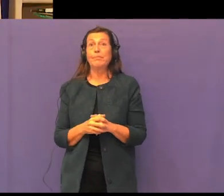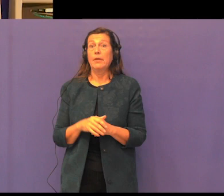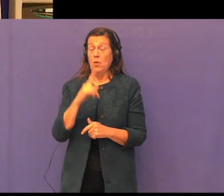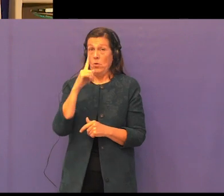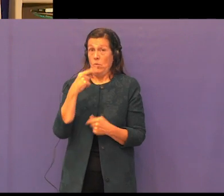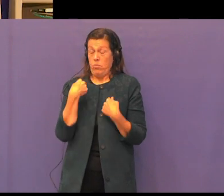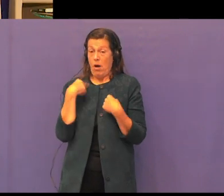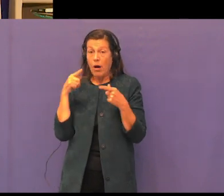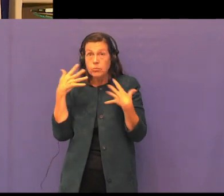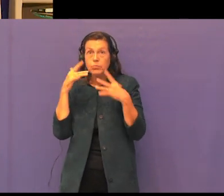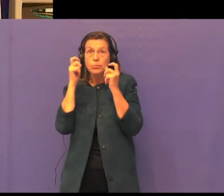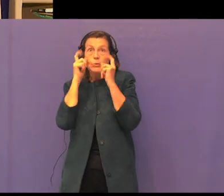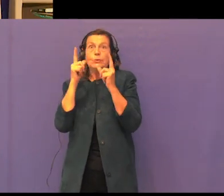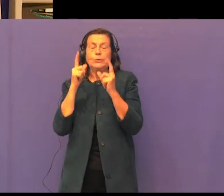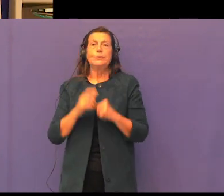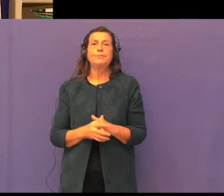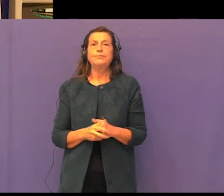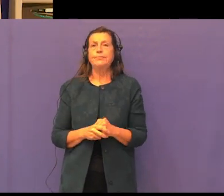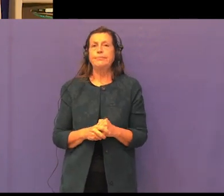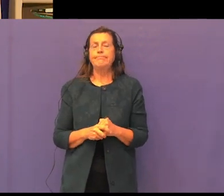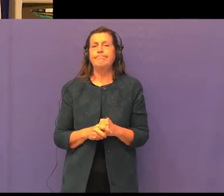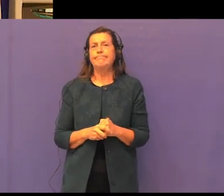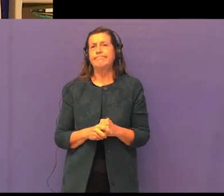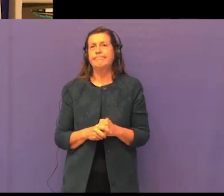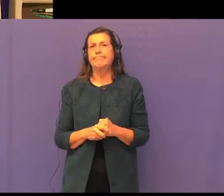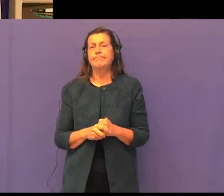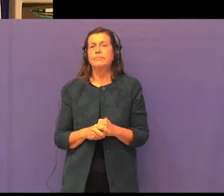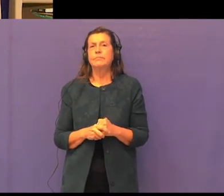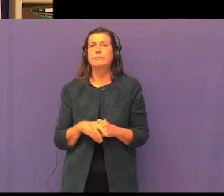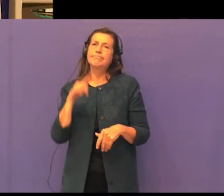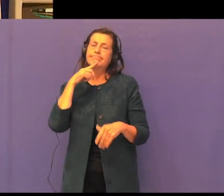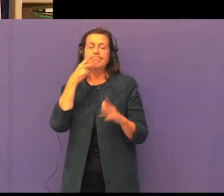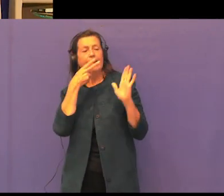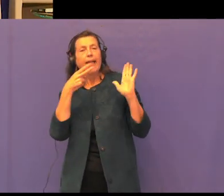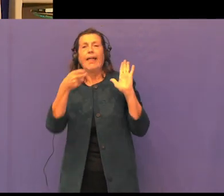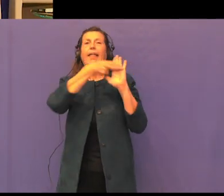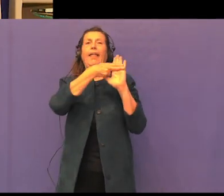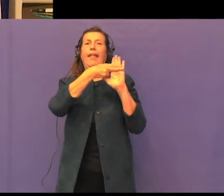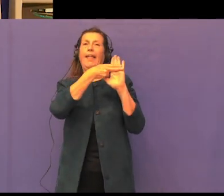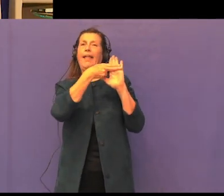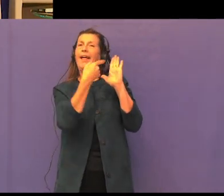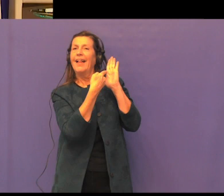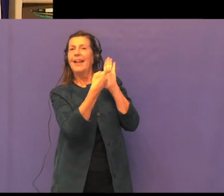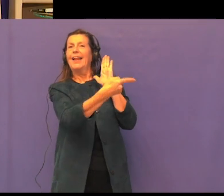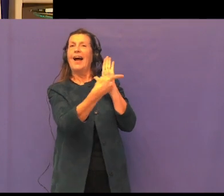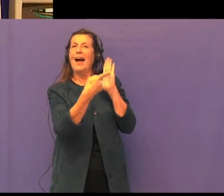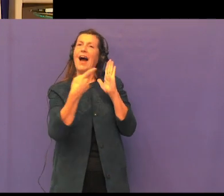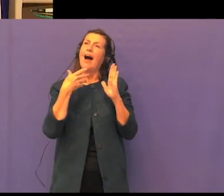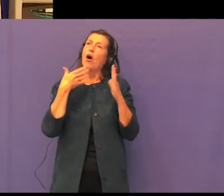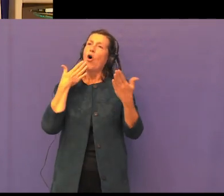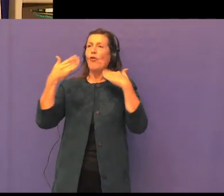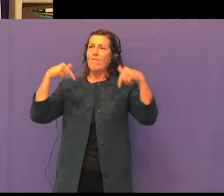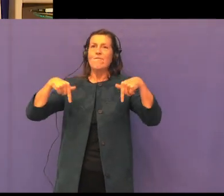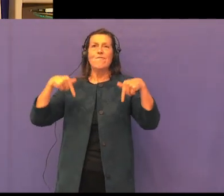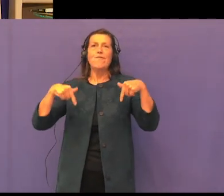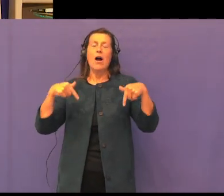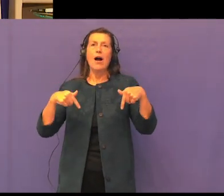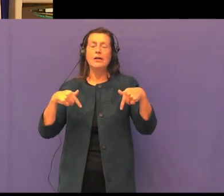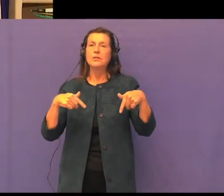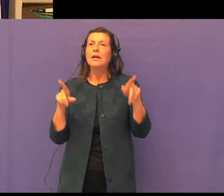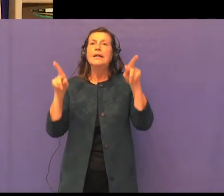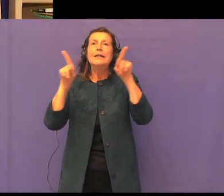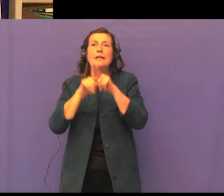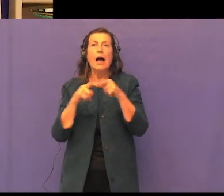for the conference is this notion of going beyond translating text. And I've